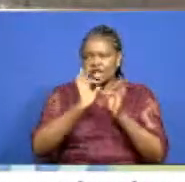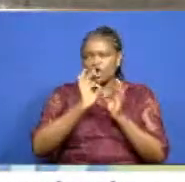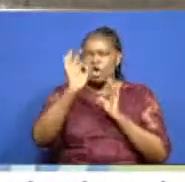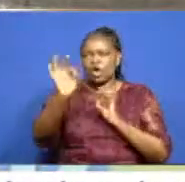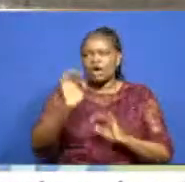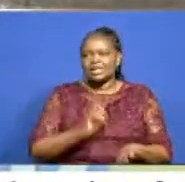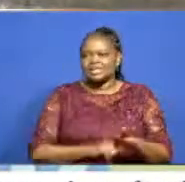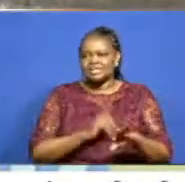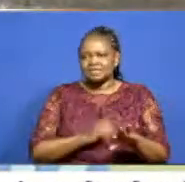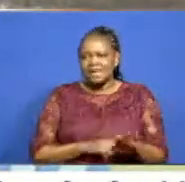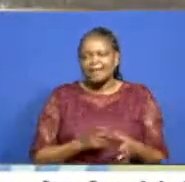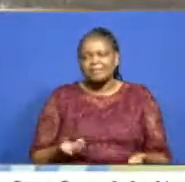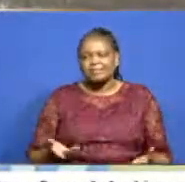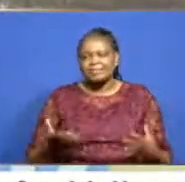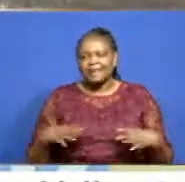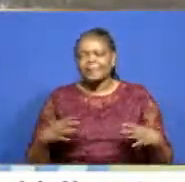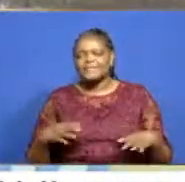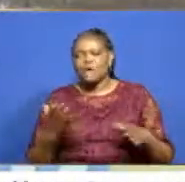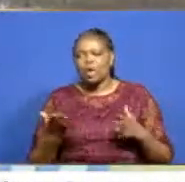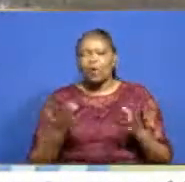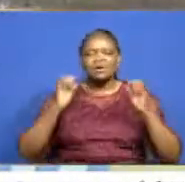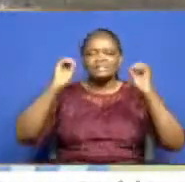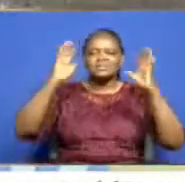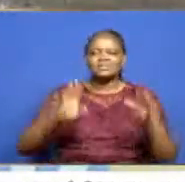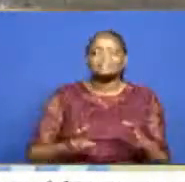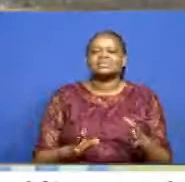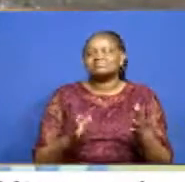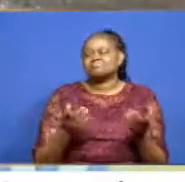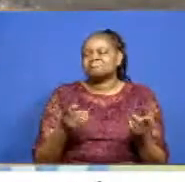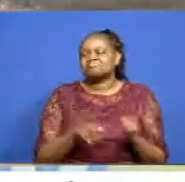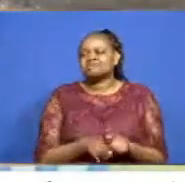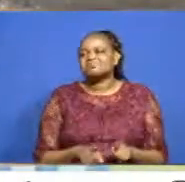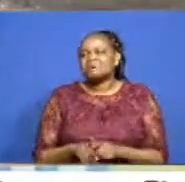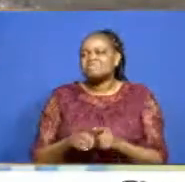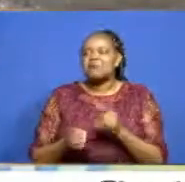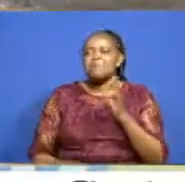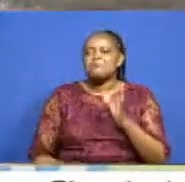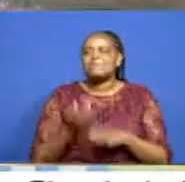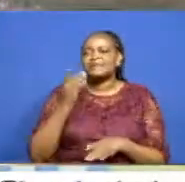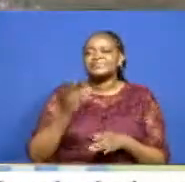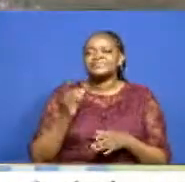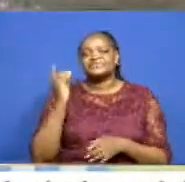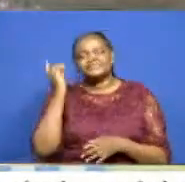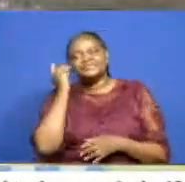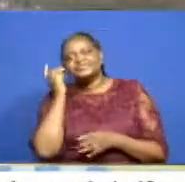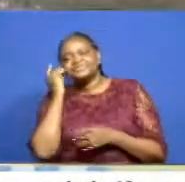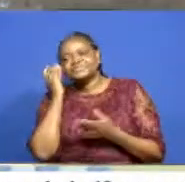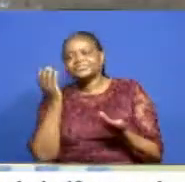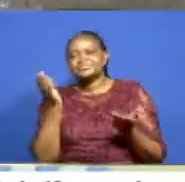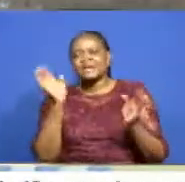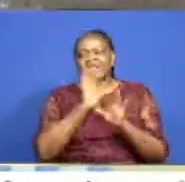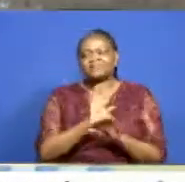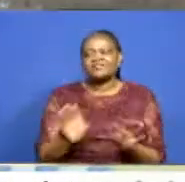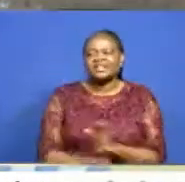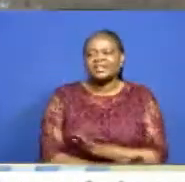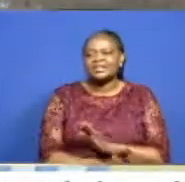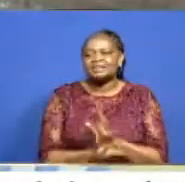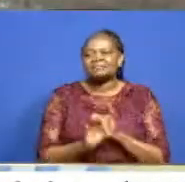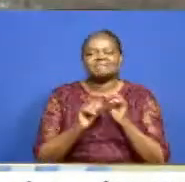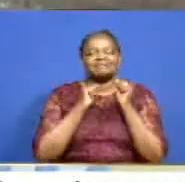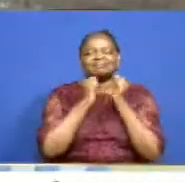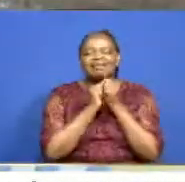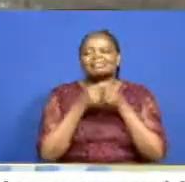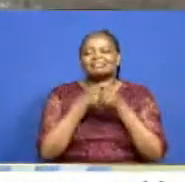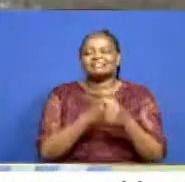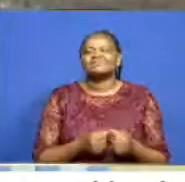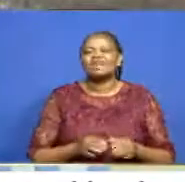population management, the teachers, you know, even the setup of the dormitories and everything. It has been a challenge over time. I